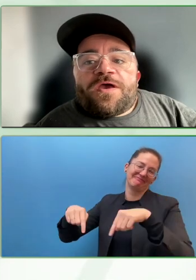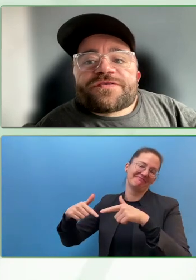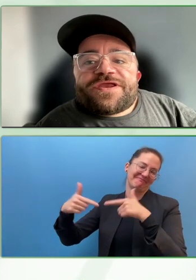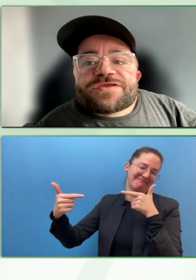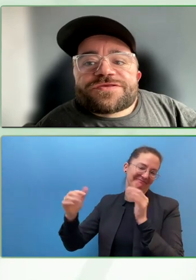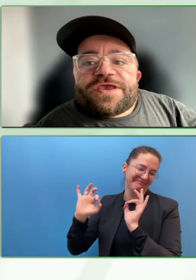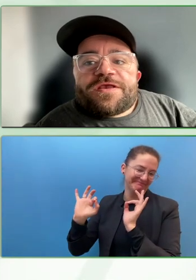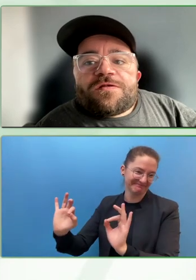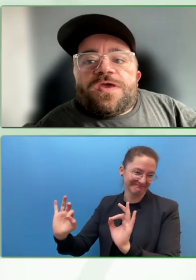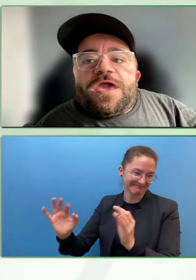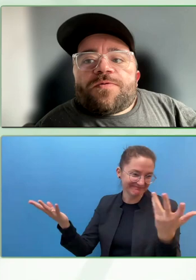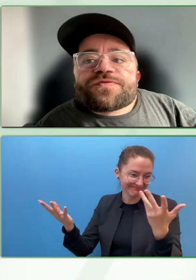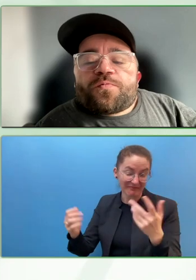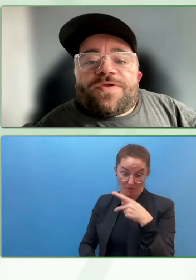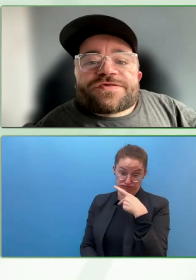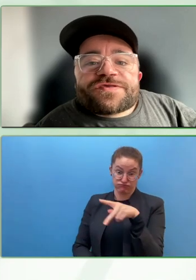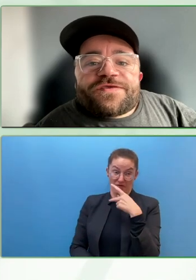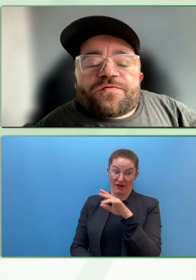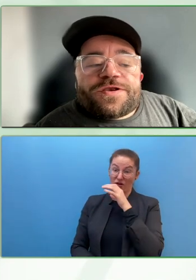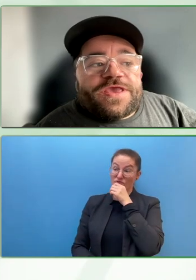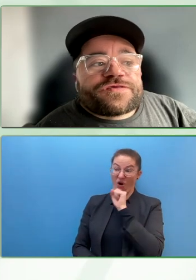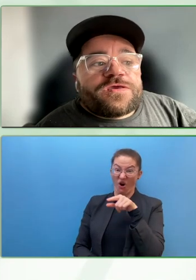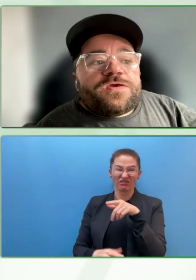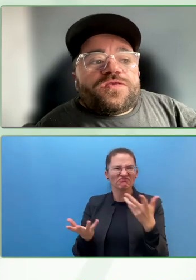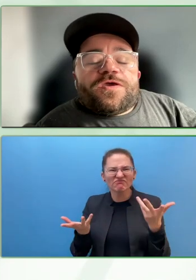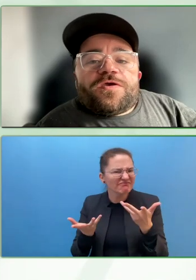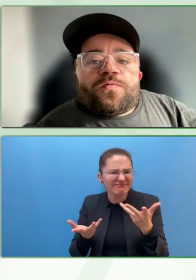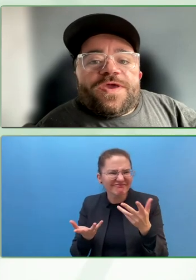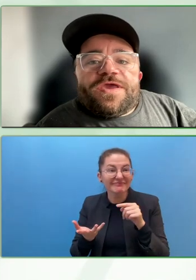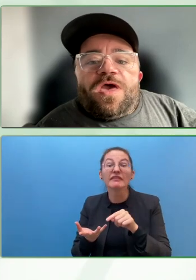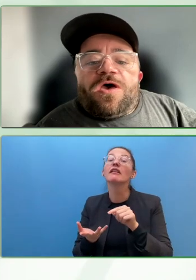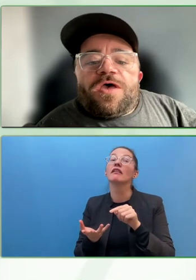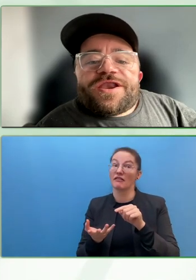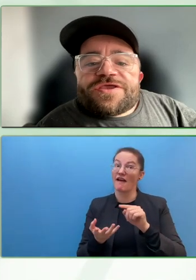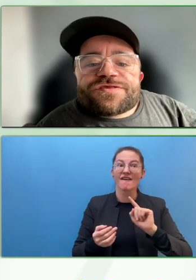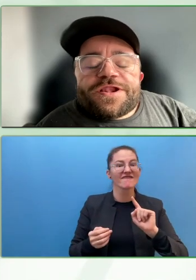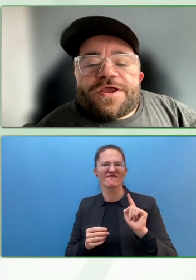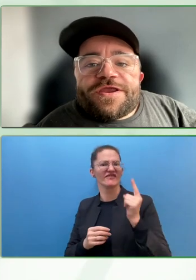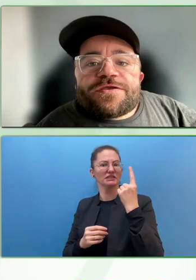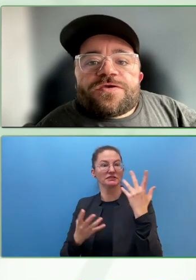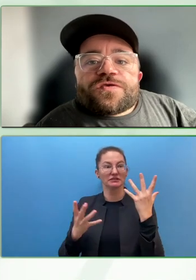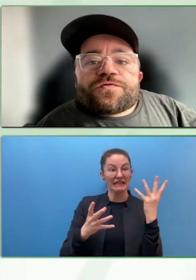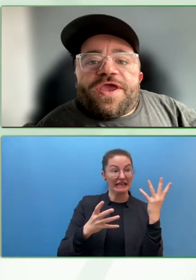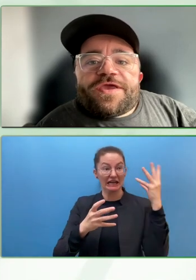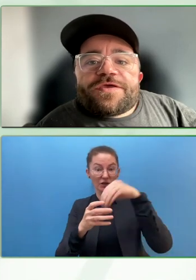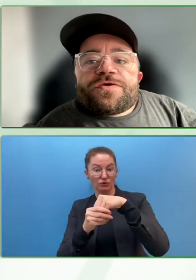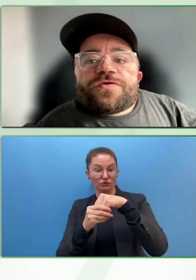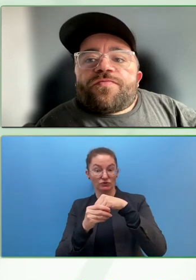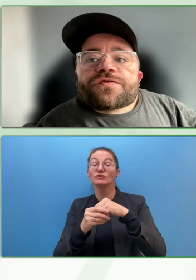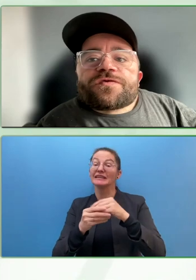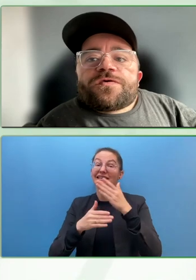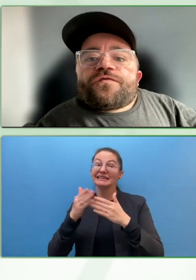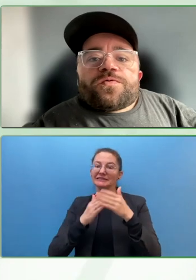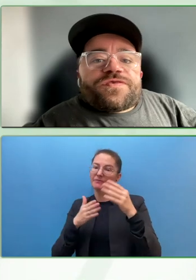inclusive marketing agency. So what makes us different is that we are an agency looking to create